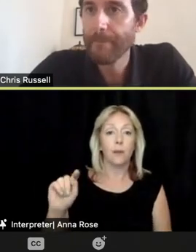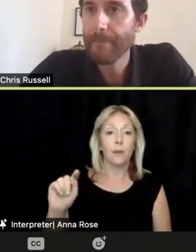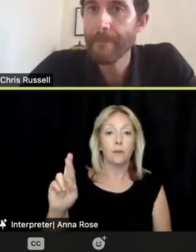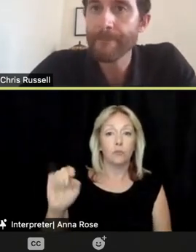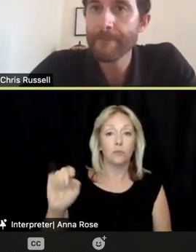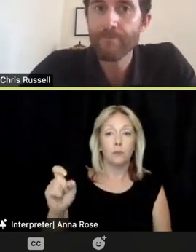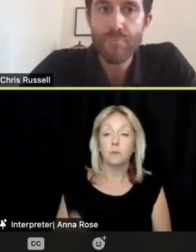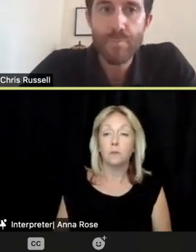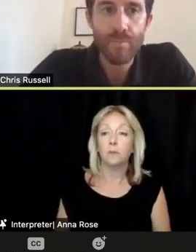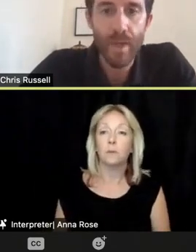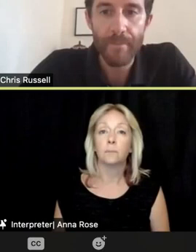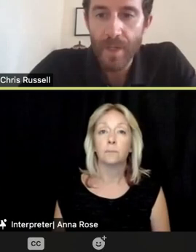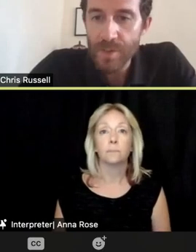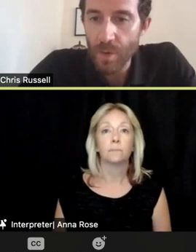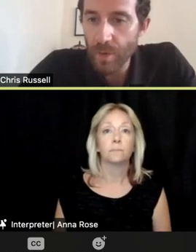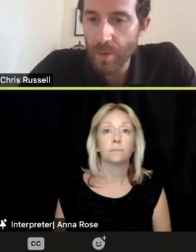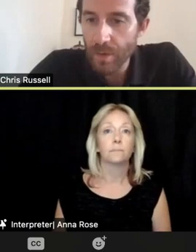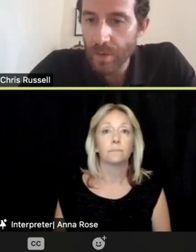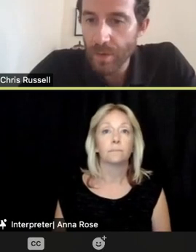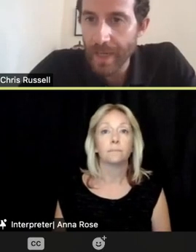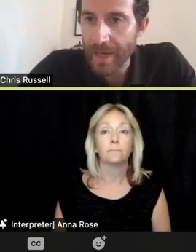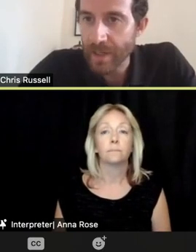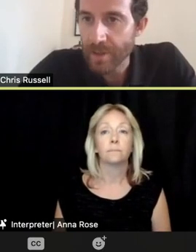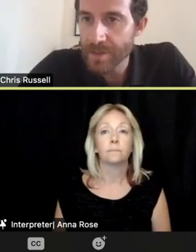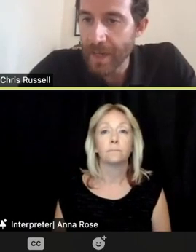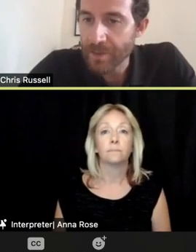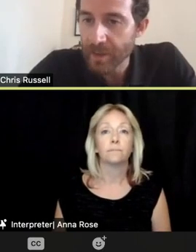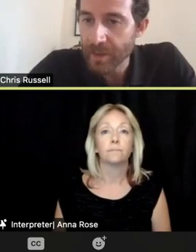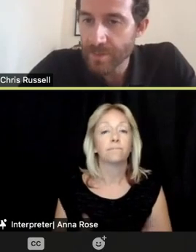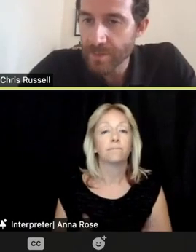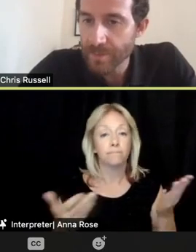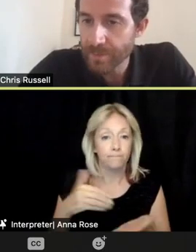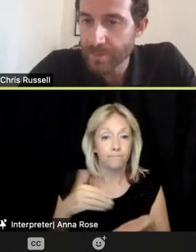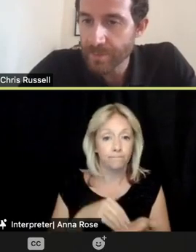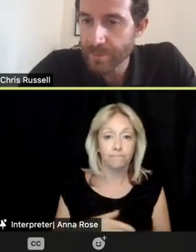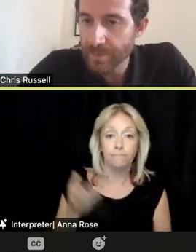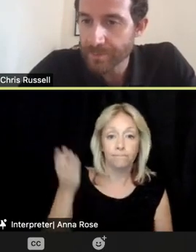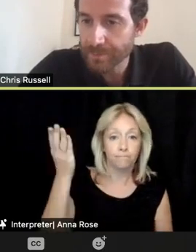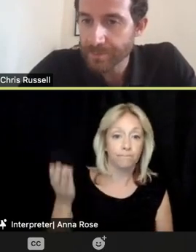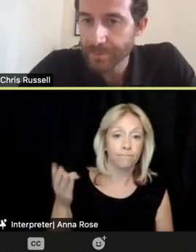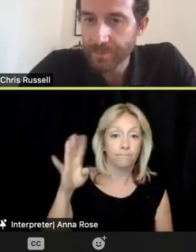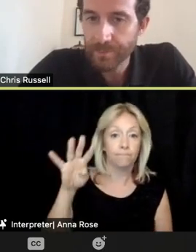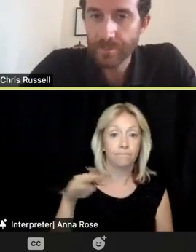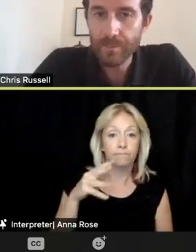that. Okay, so again, here's the matrix.